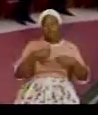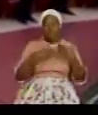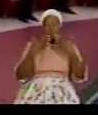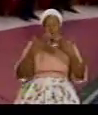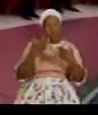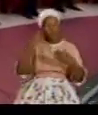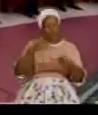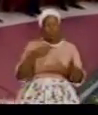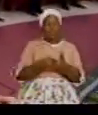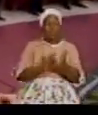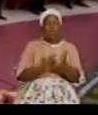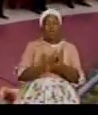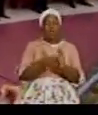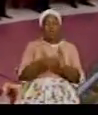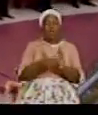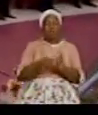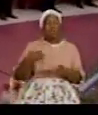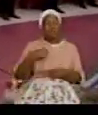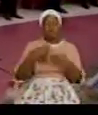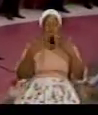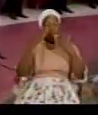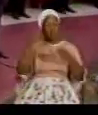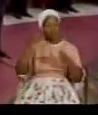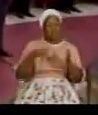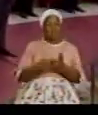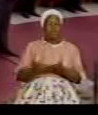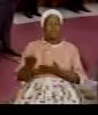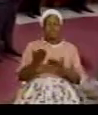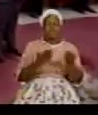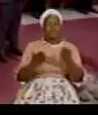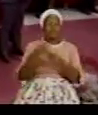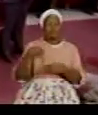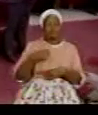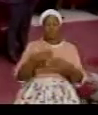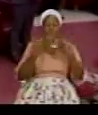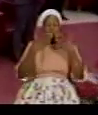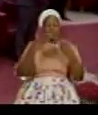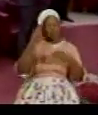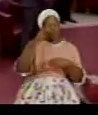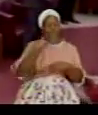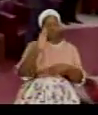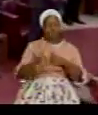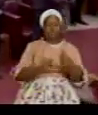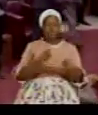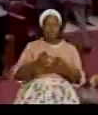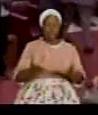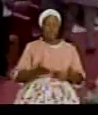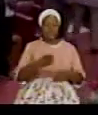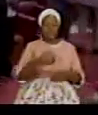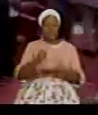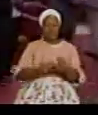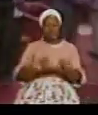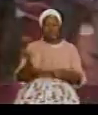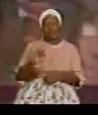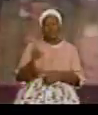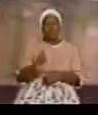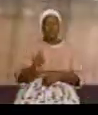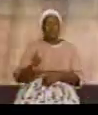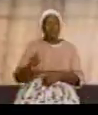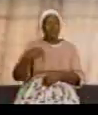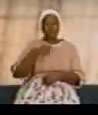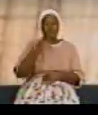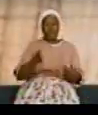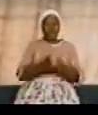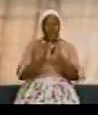for this hour. Thank you for this service. Thank you for your people here and everywhere. We're asking,